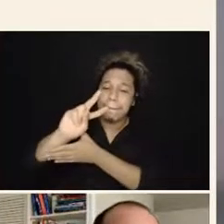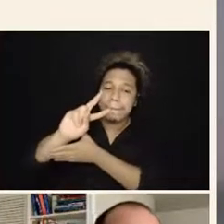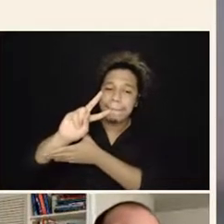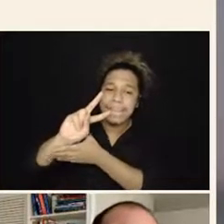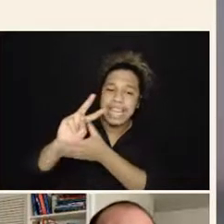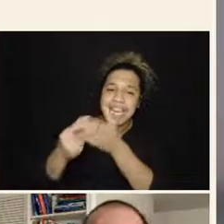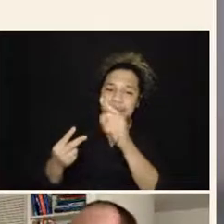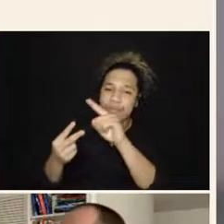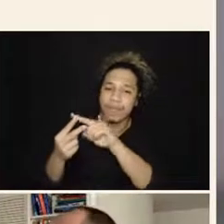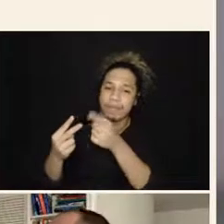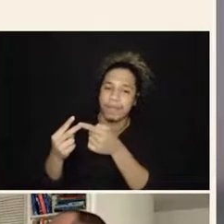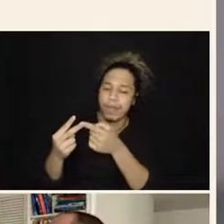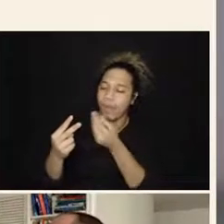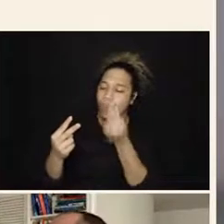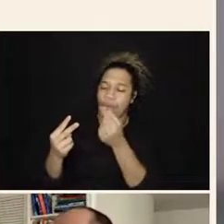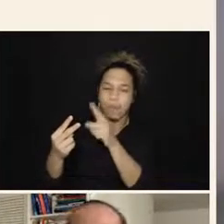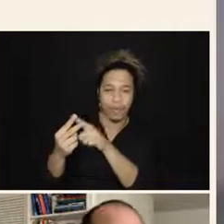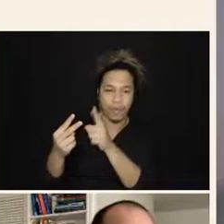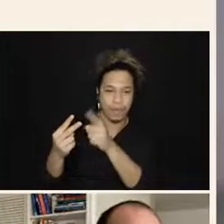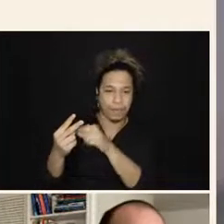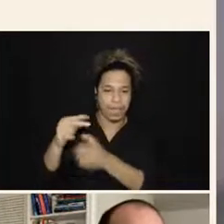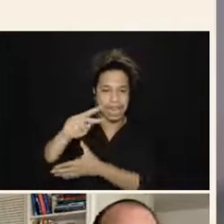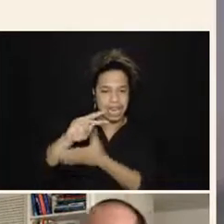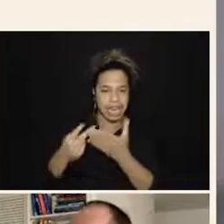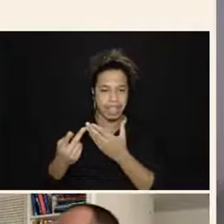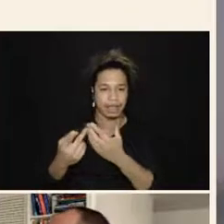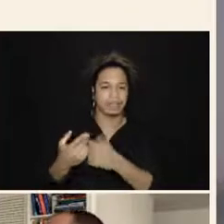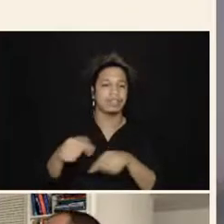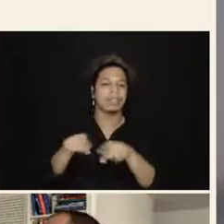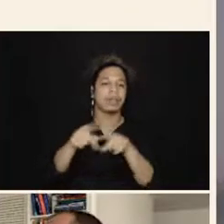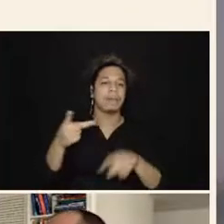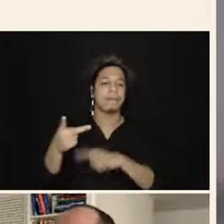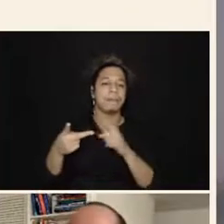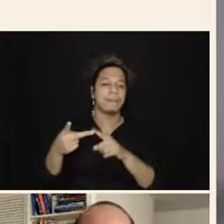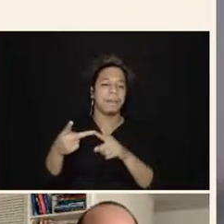additive bilingualism, or translanguaging.